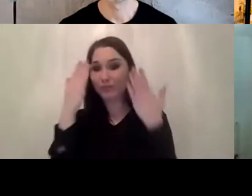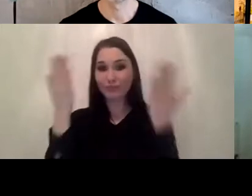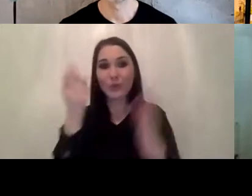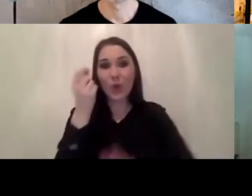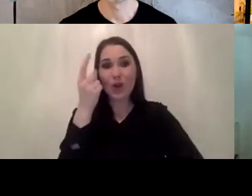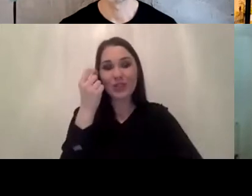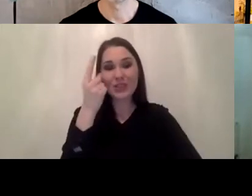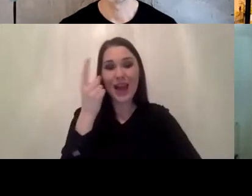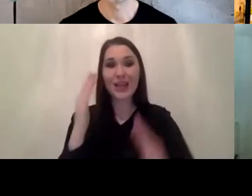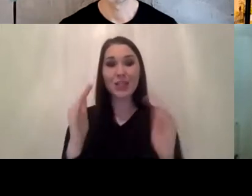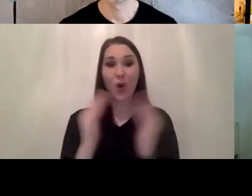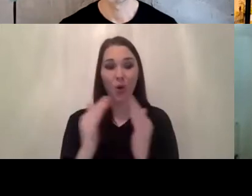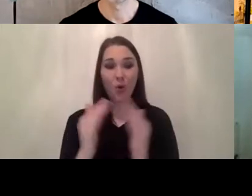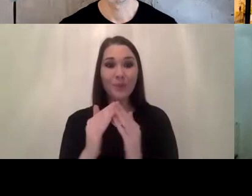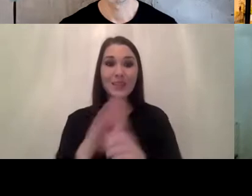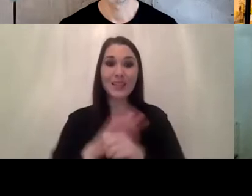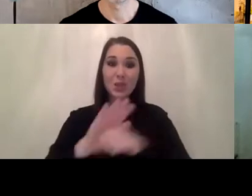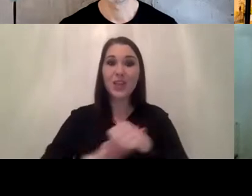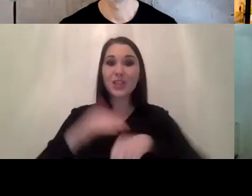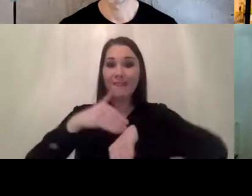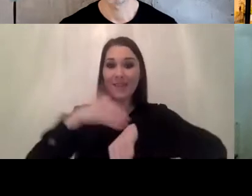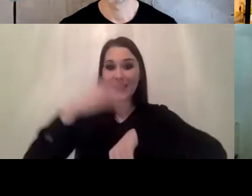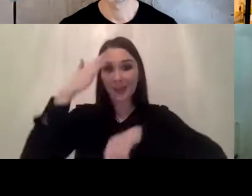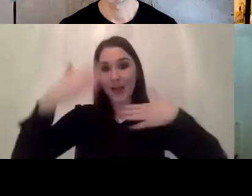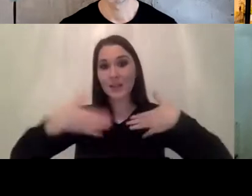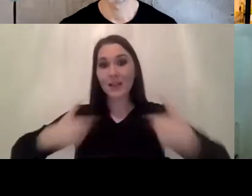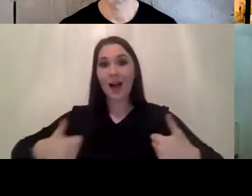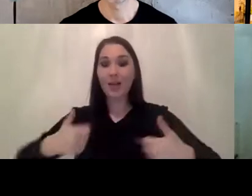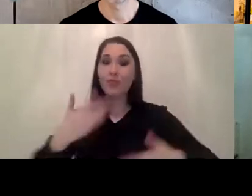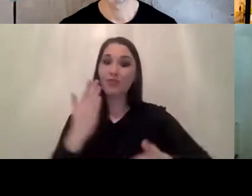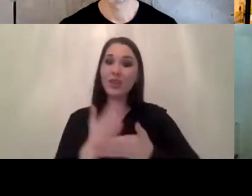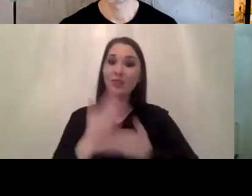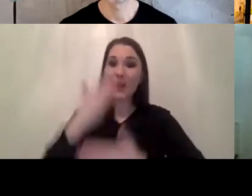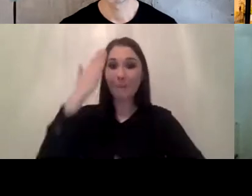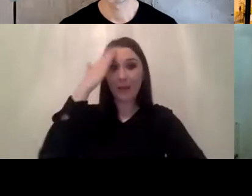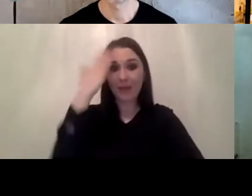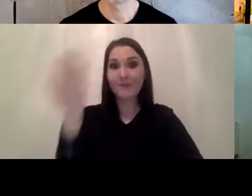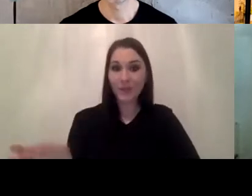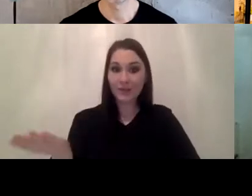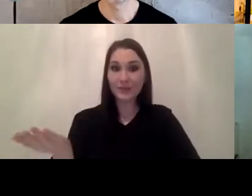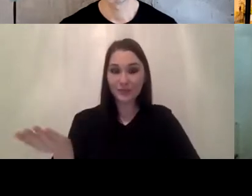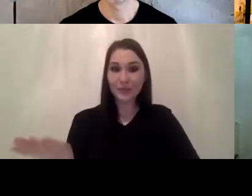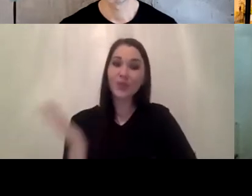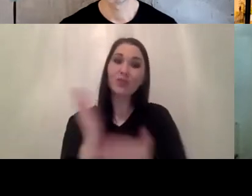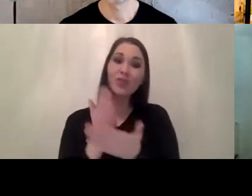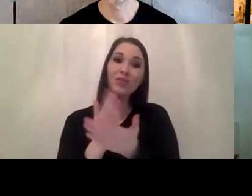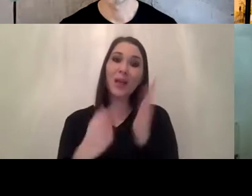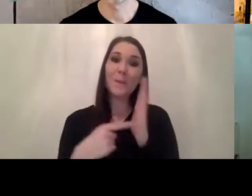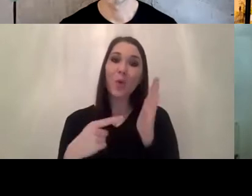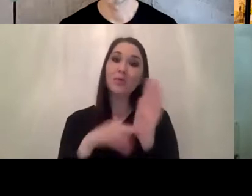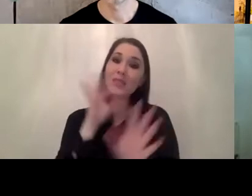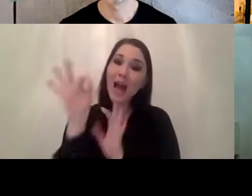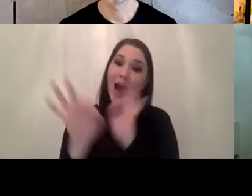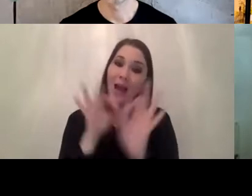be affecting somebody's mental health. So I think it's just being really mindful. And I also think it's really important to just ask, you know, how